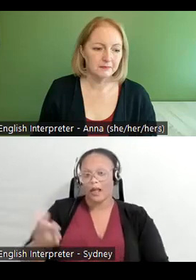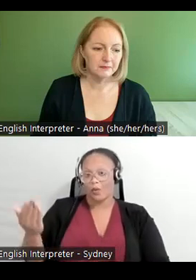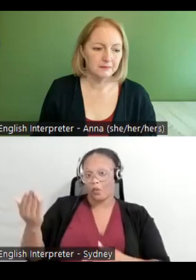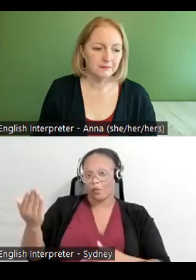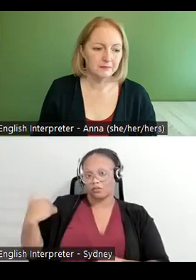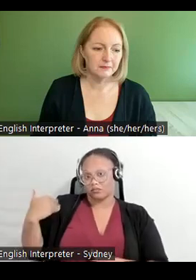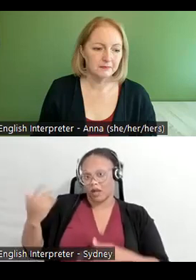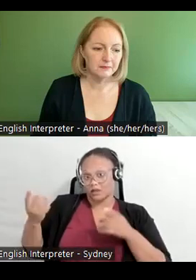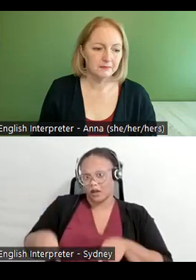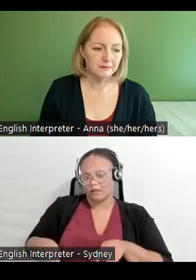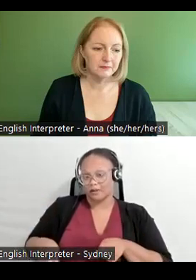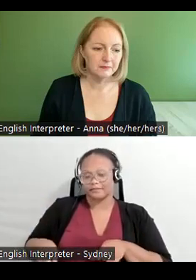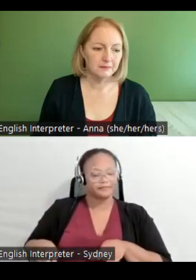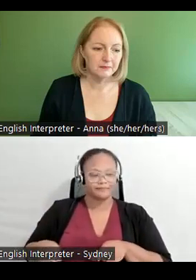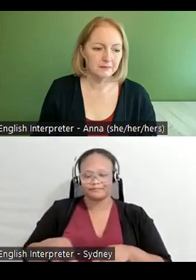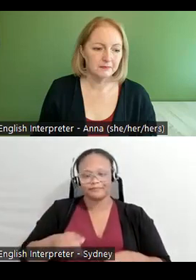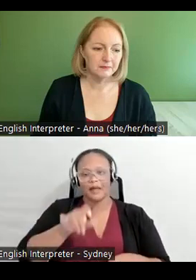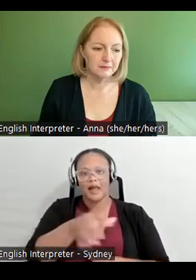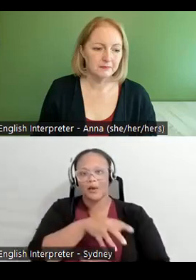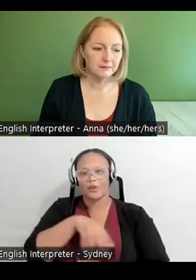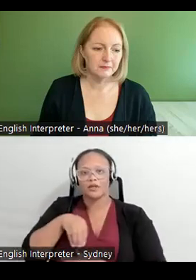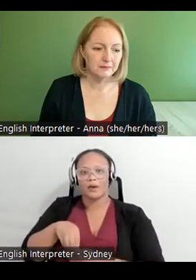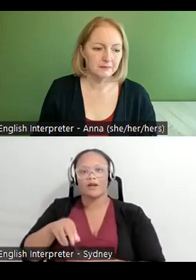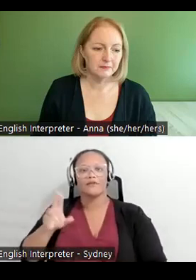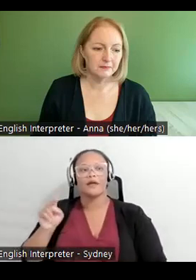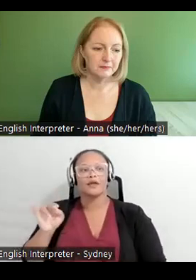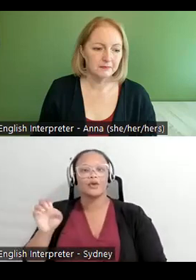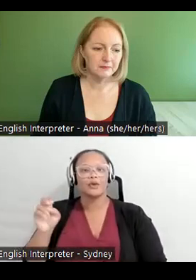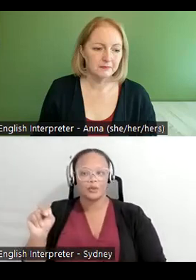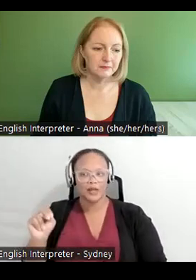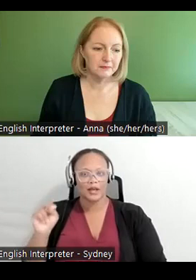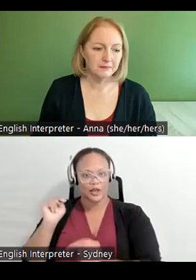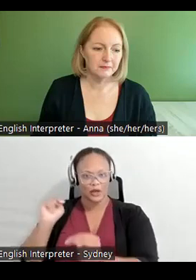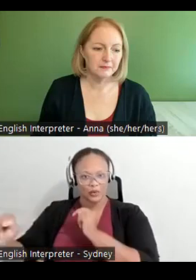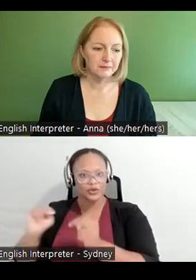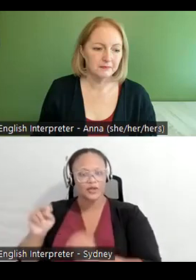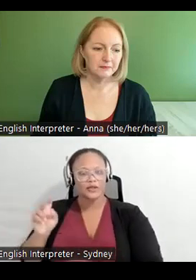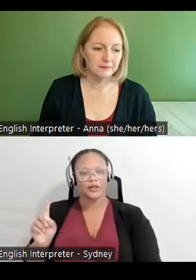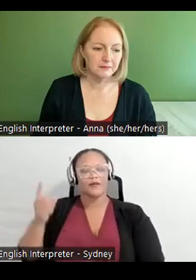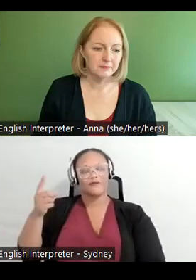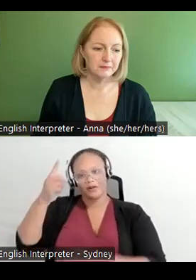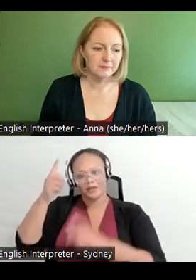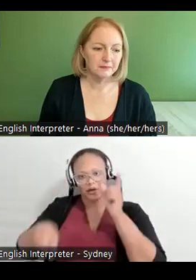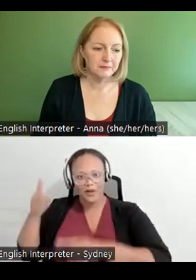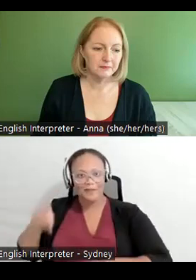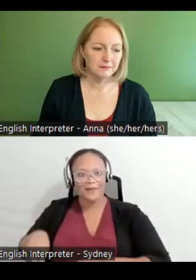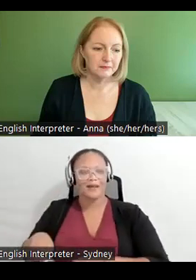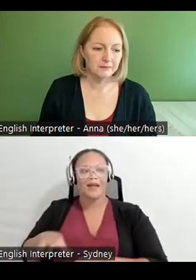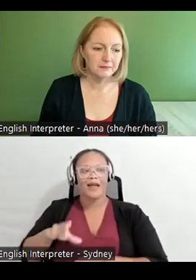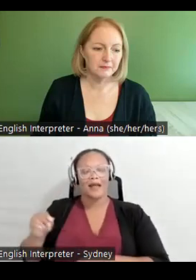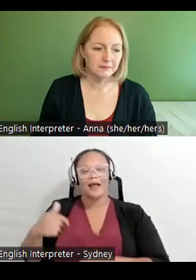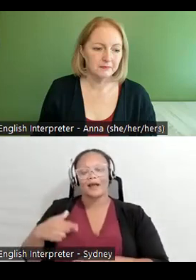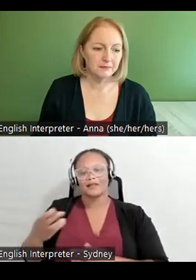past. I had told her that that was part of the union negotiation, the first bargaining agreement, and had also suggested